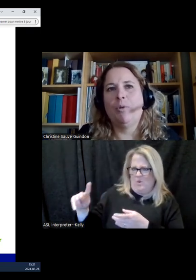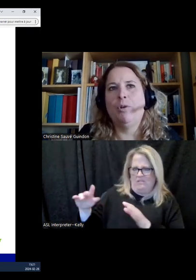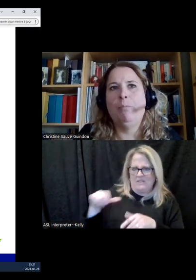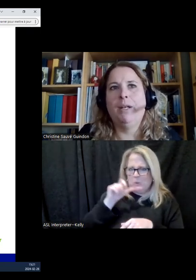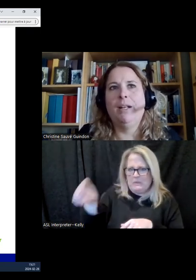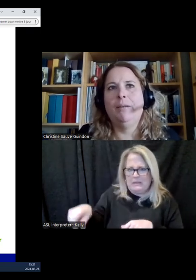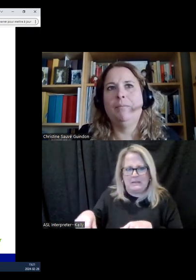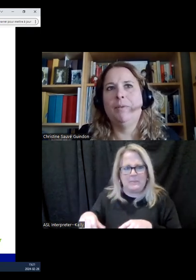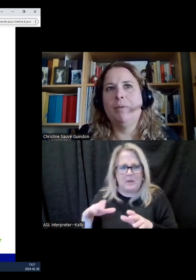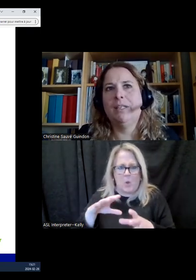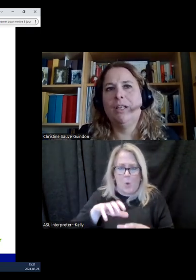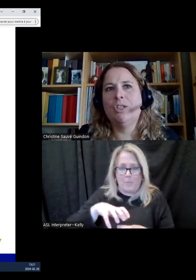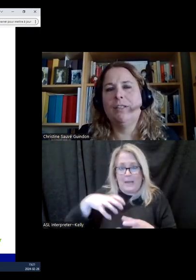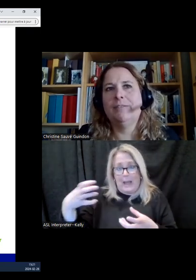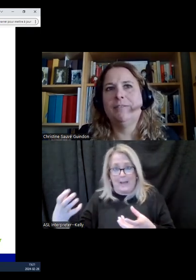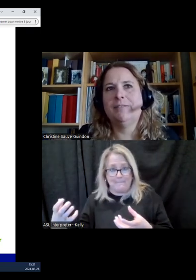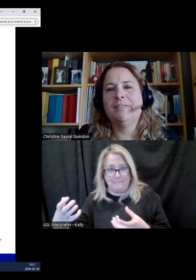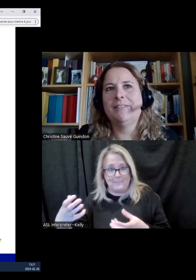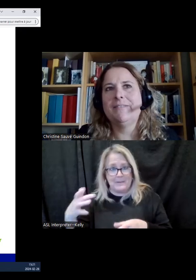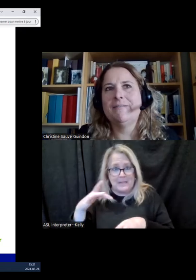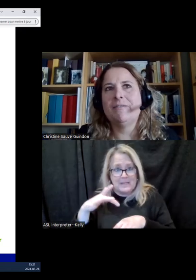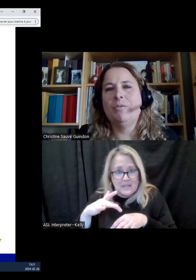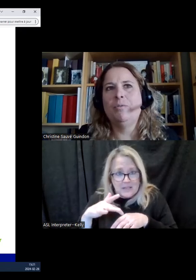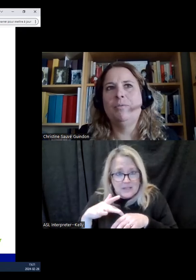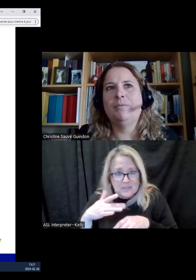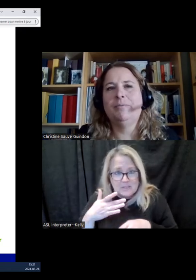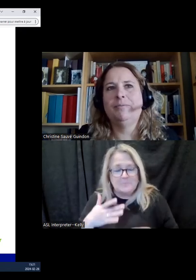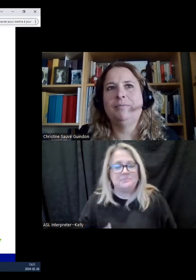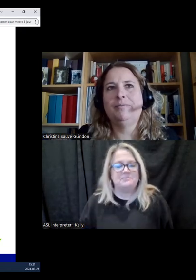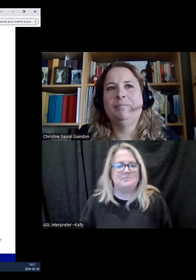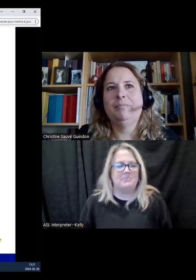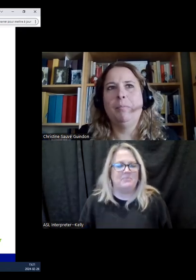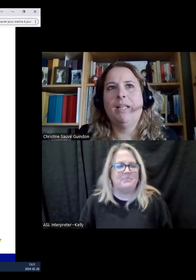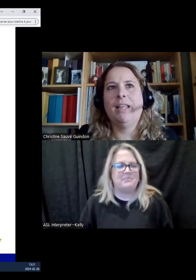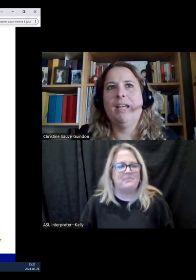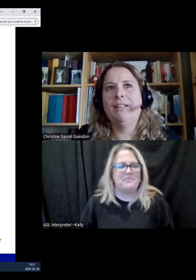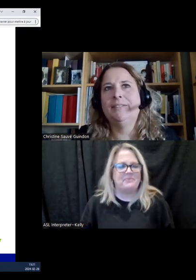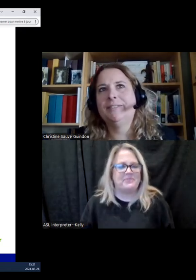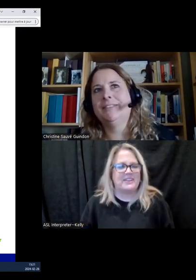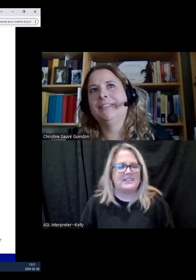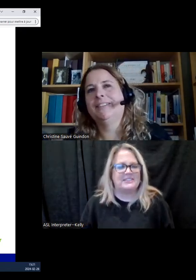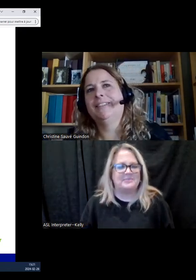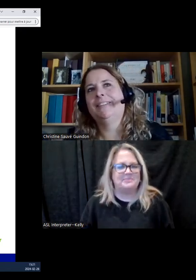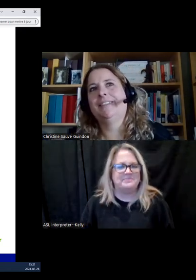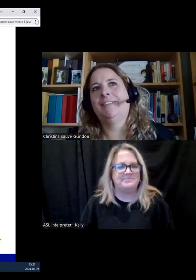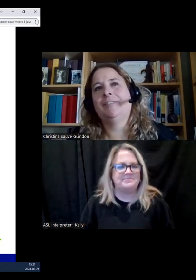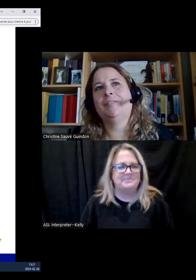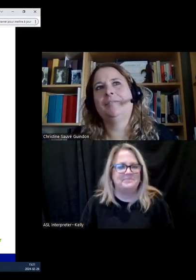Right, I'm gonna open it up. I'm gonna touch it. Oh, maybe I like that.